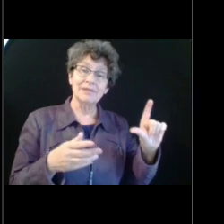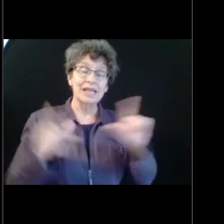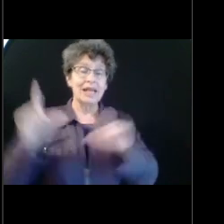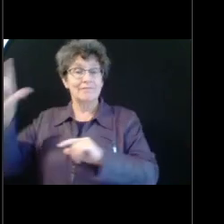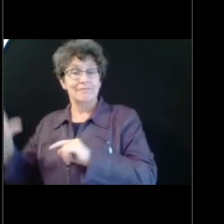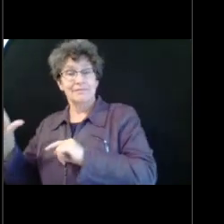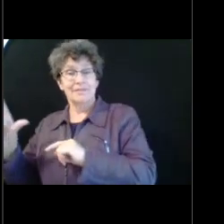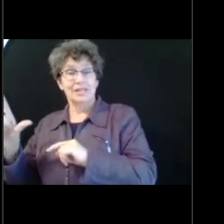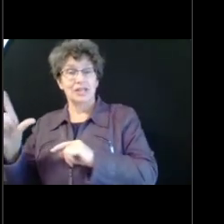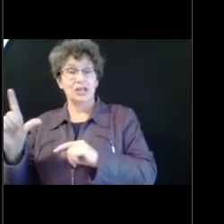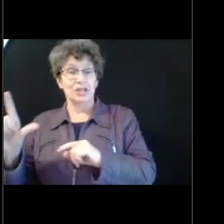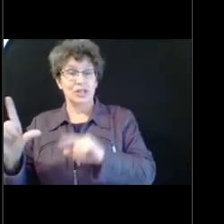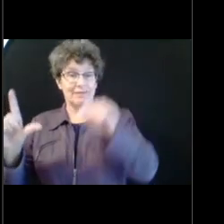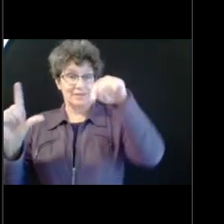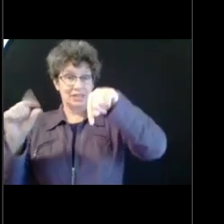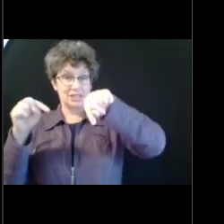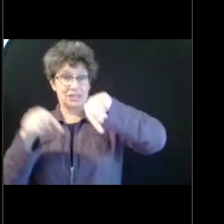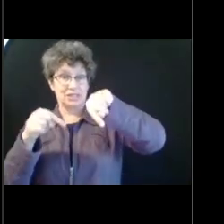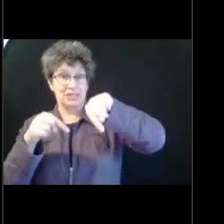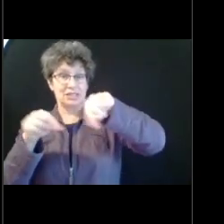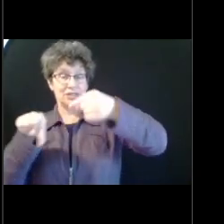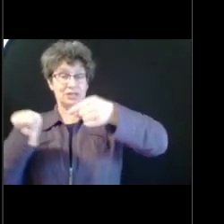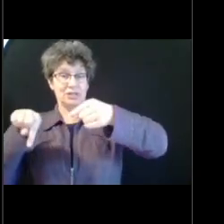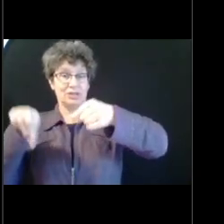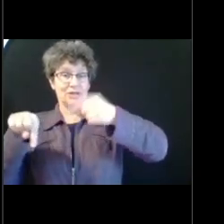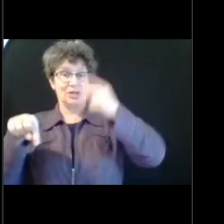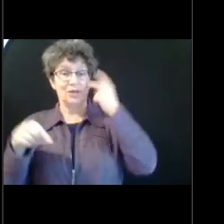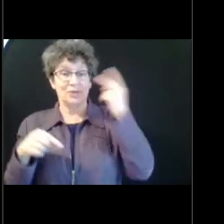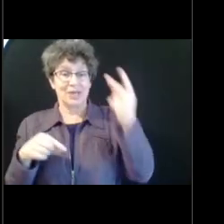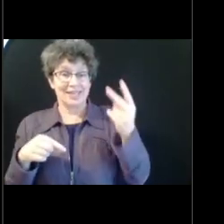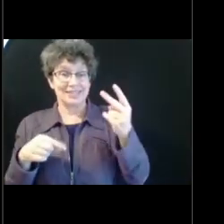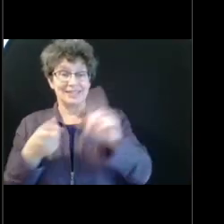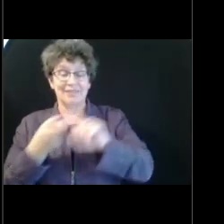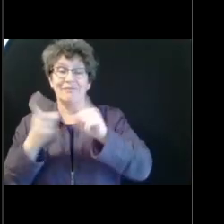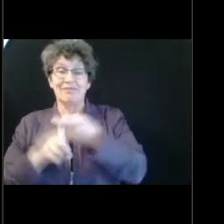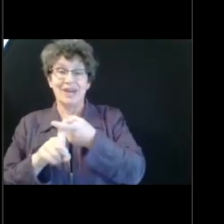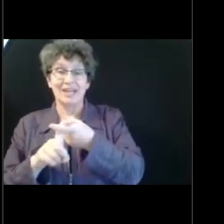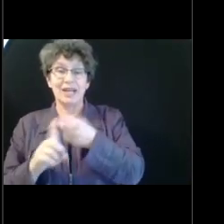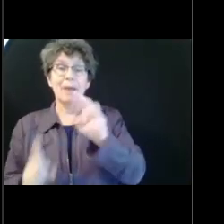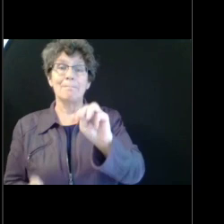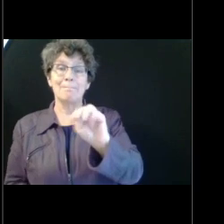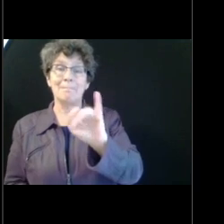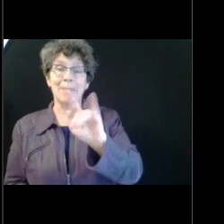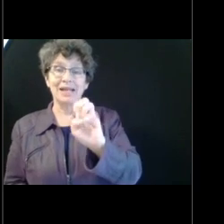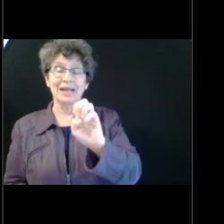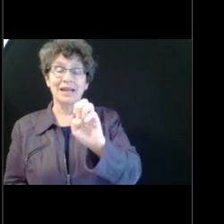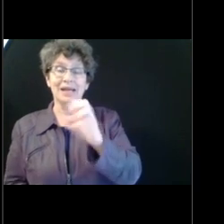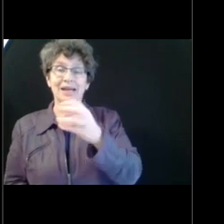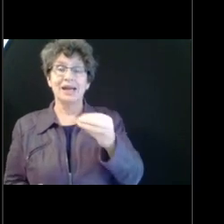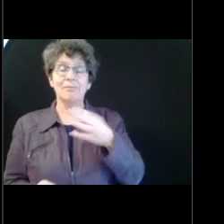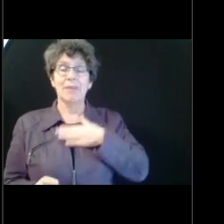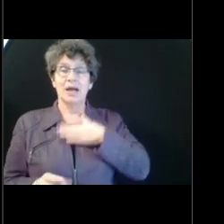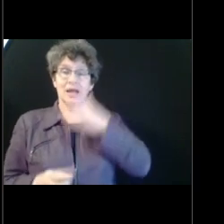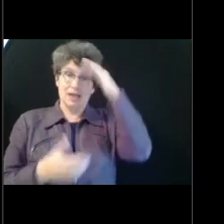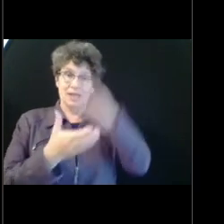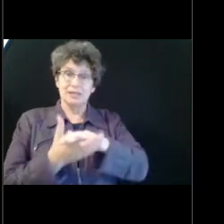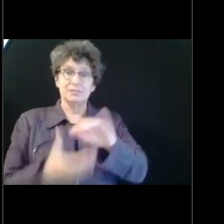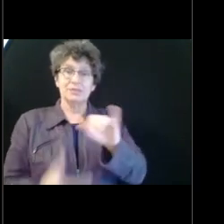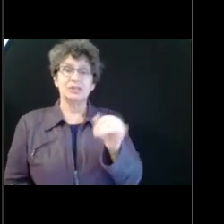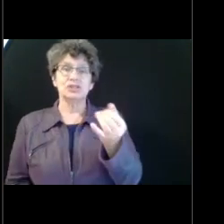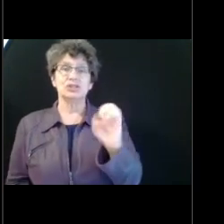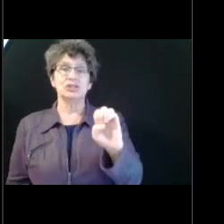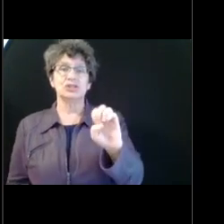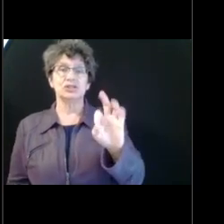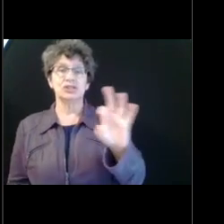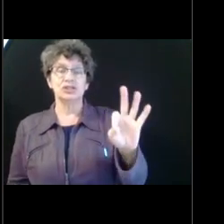friend, and we took to calling them Mutt and Jeff, but it's really Mike and Jeff, the two musketeers